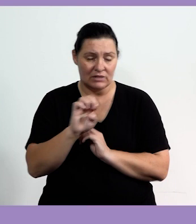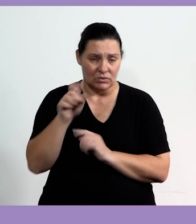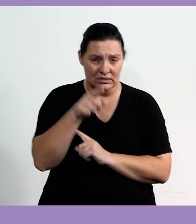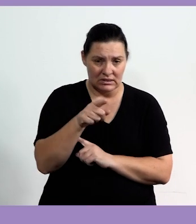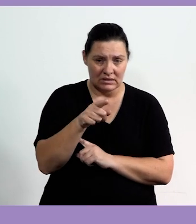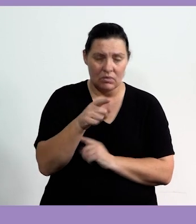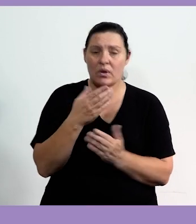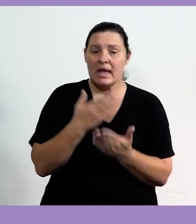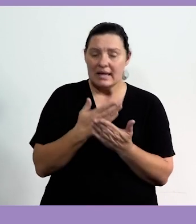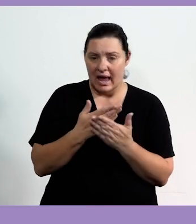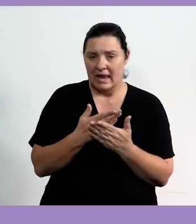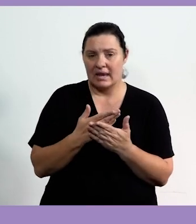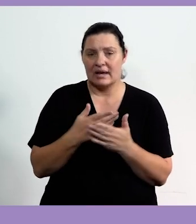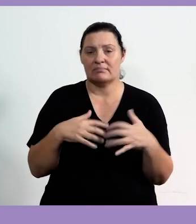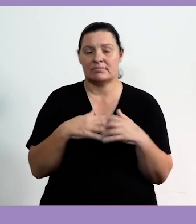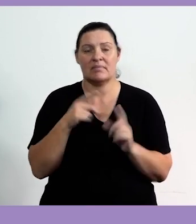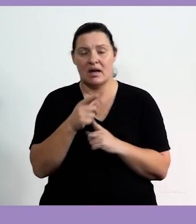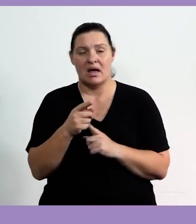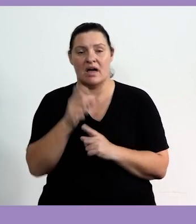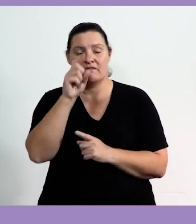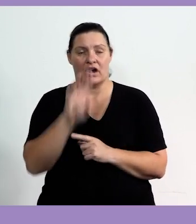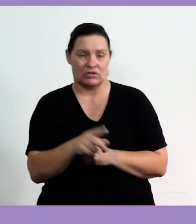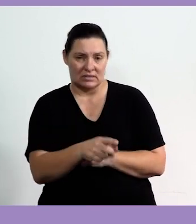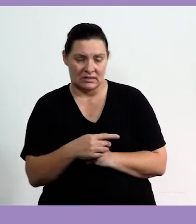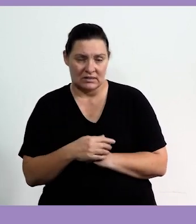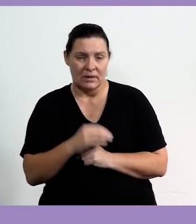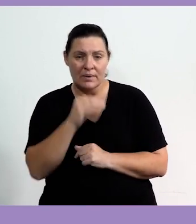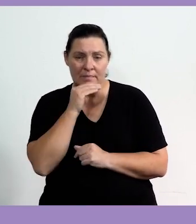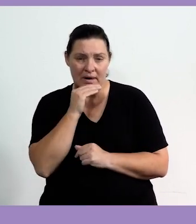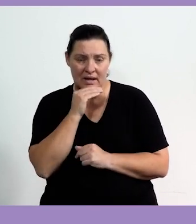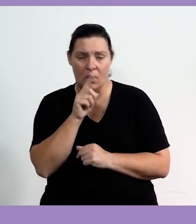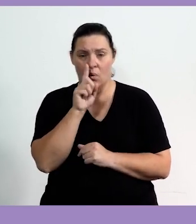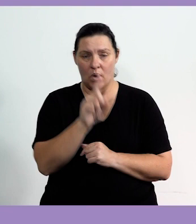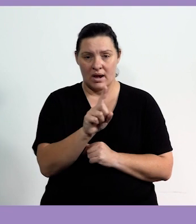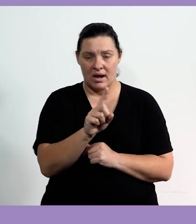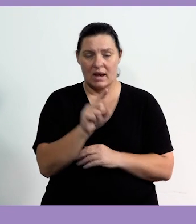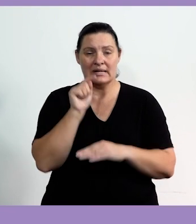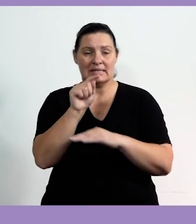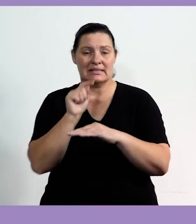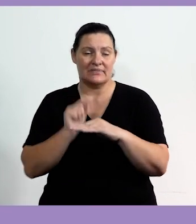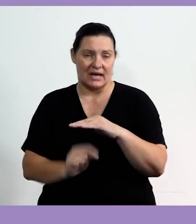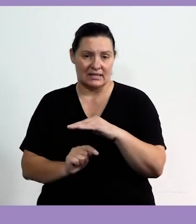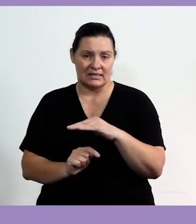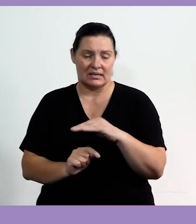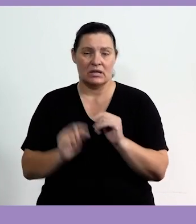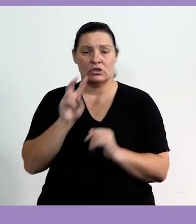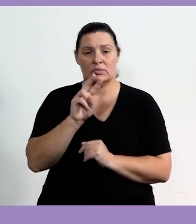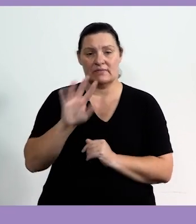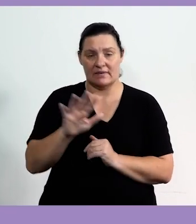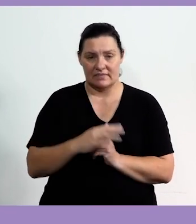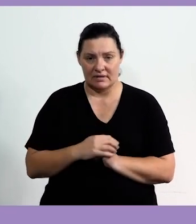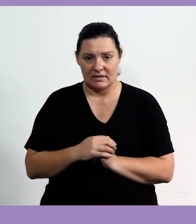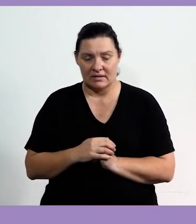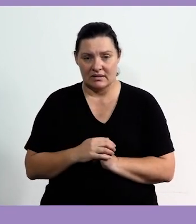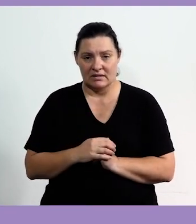a negative exponent, we can make it a fraction. So that is 1 divided